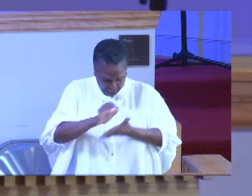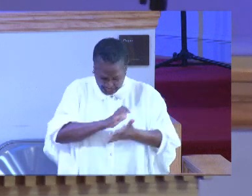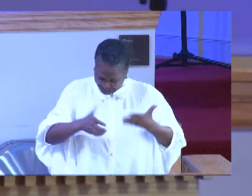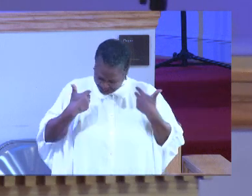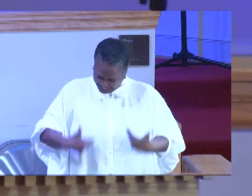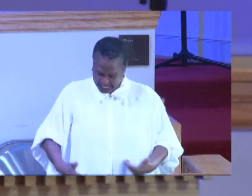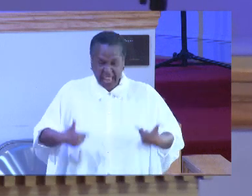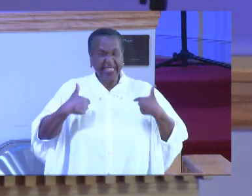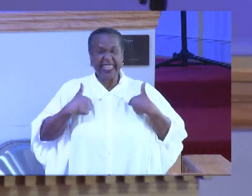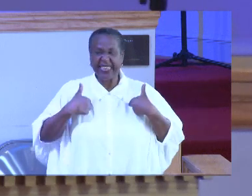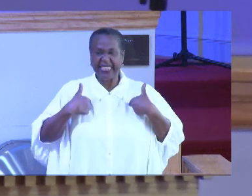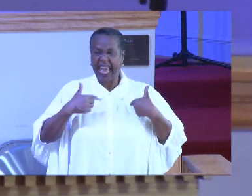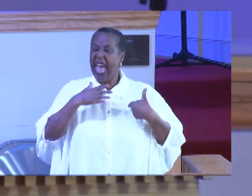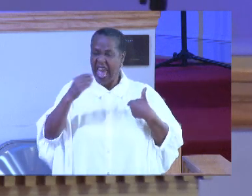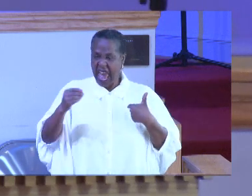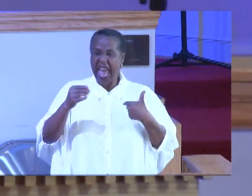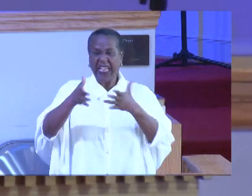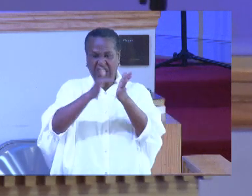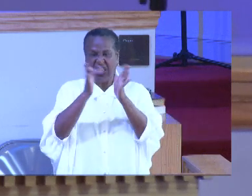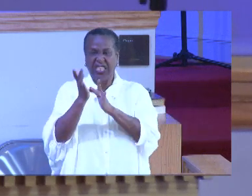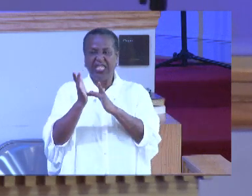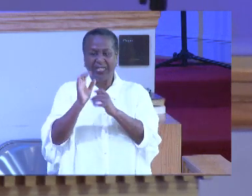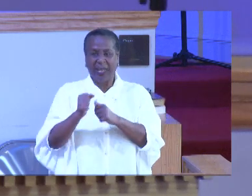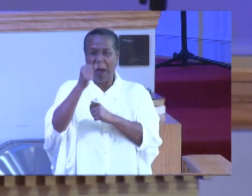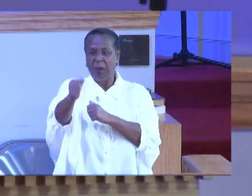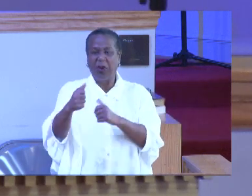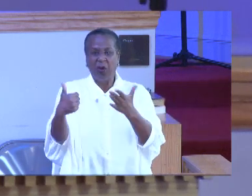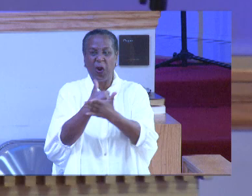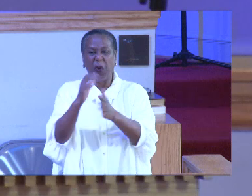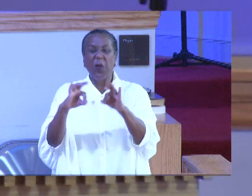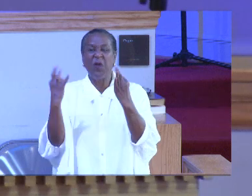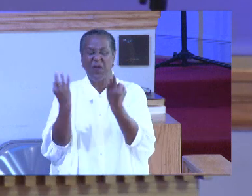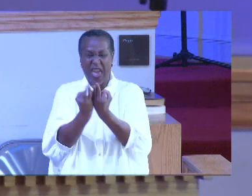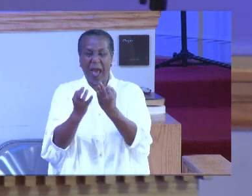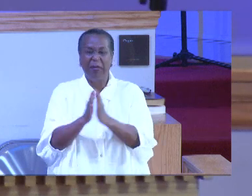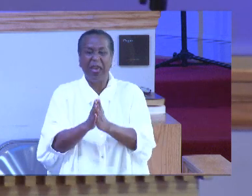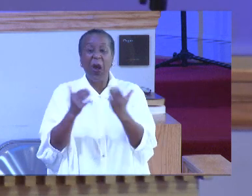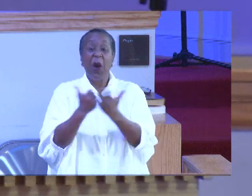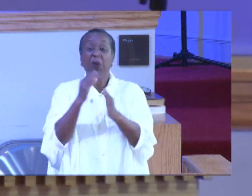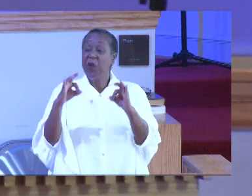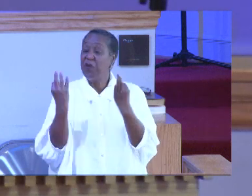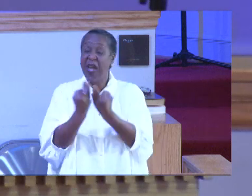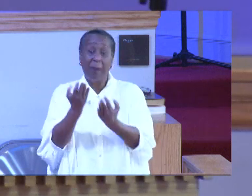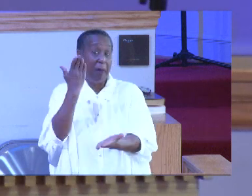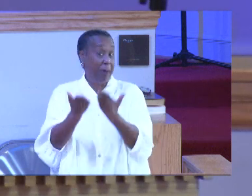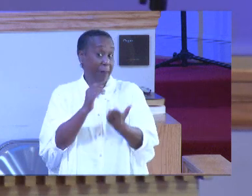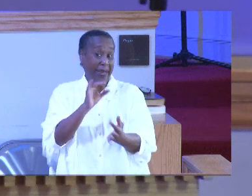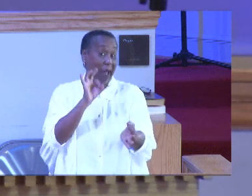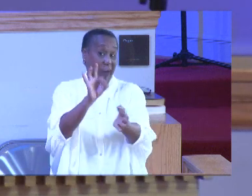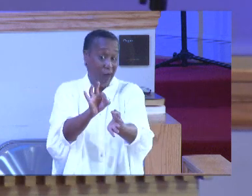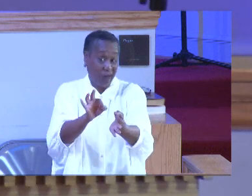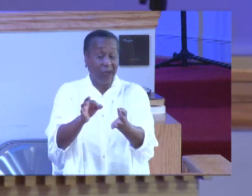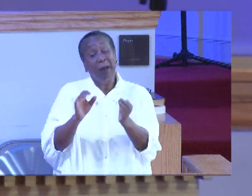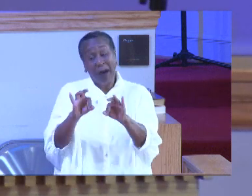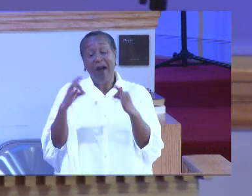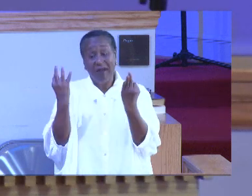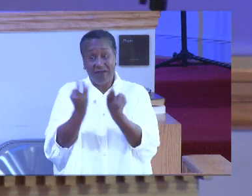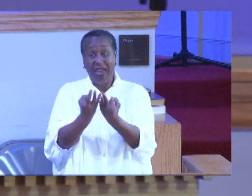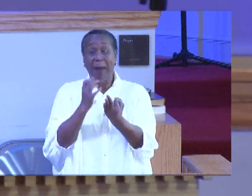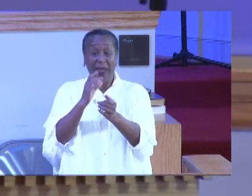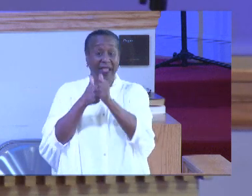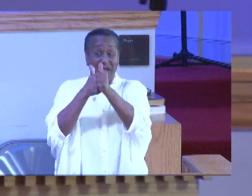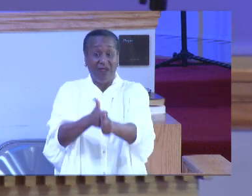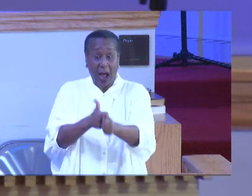like Mary, and he can put you in a new family, a family that may not be perfect, but it's a family that